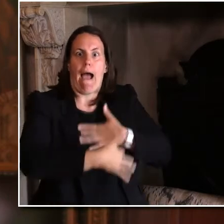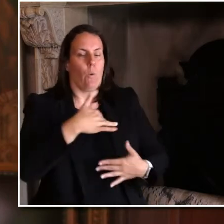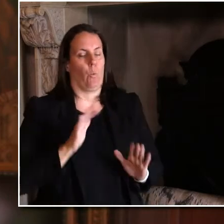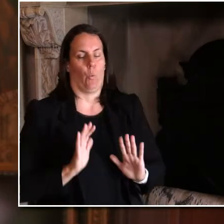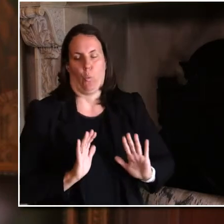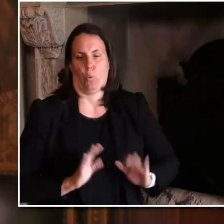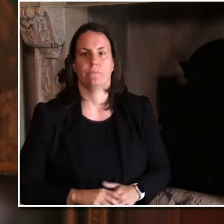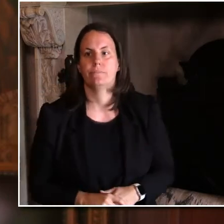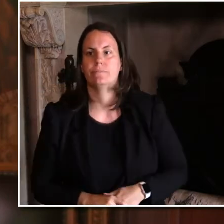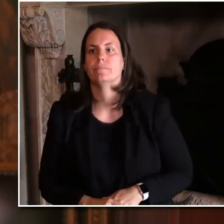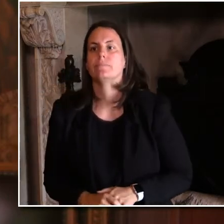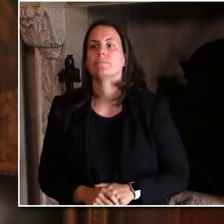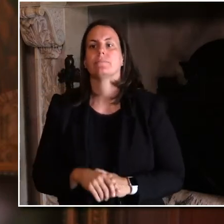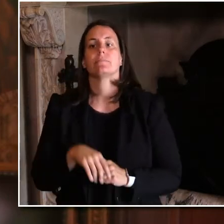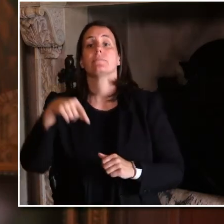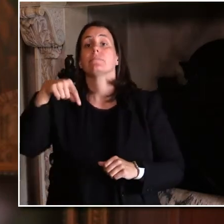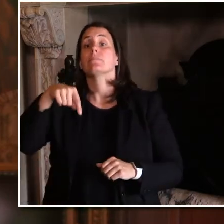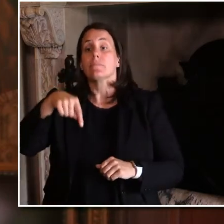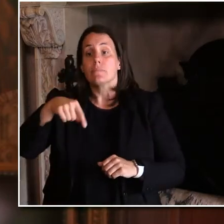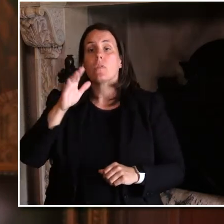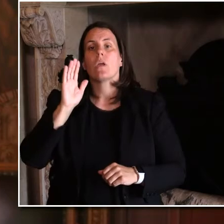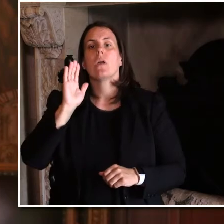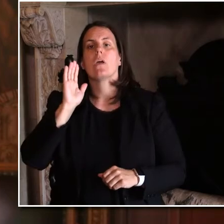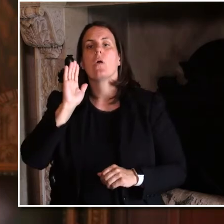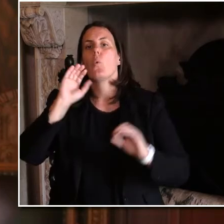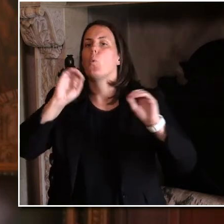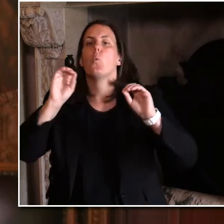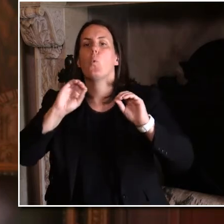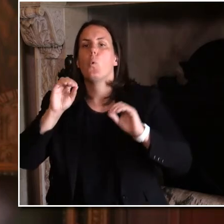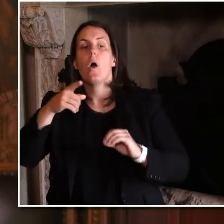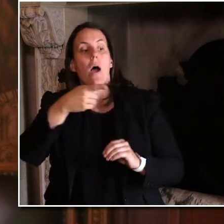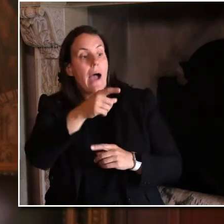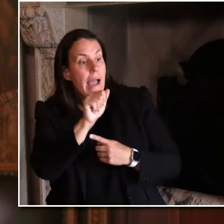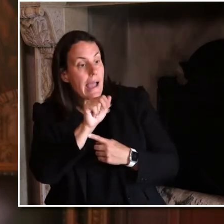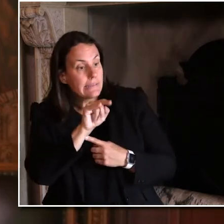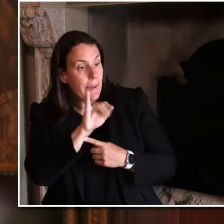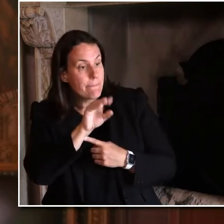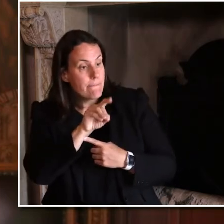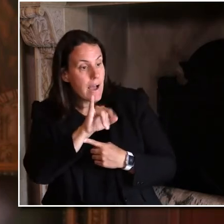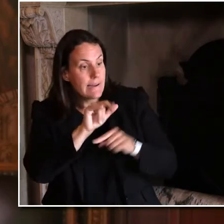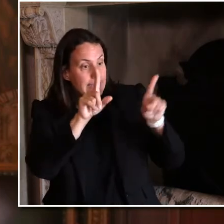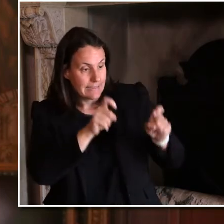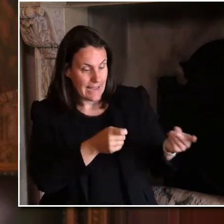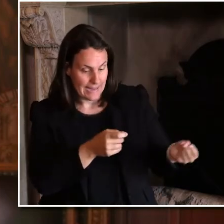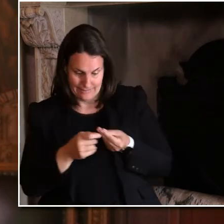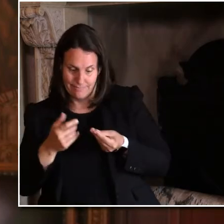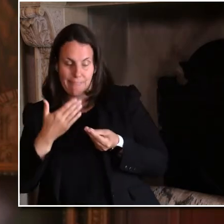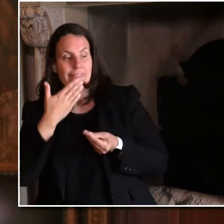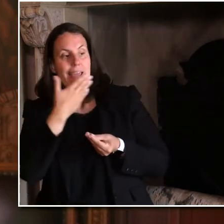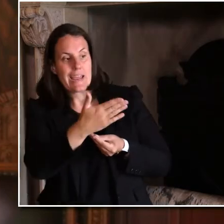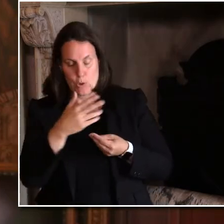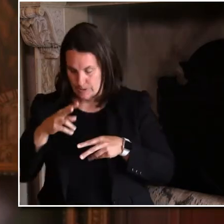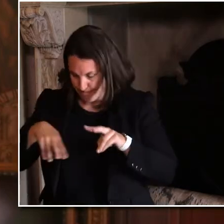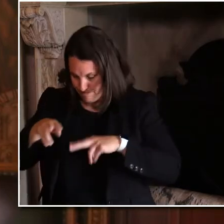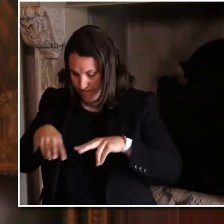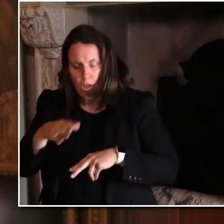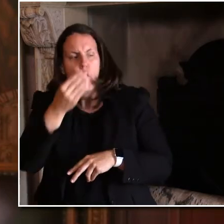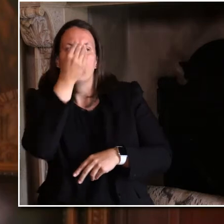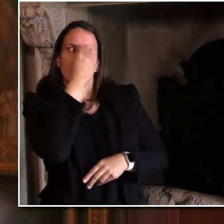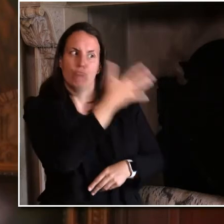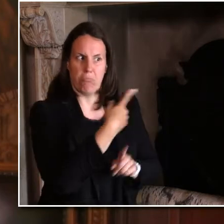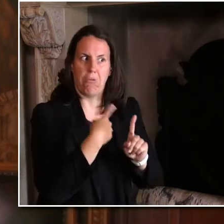to know is that people will be screened. If they seem like they might be sick right now, they'll not be asked to participate. They'll be linked